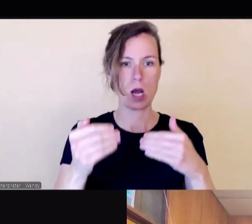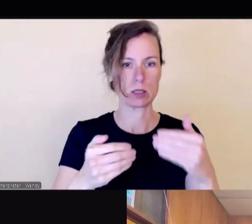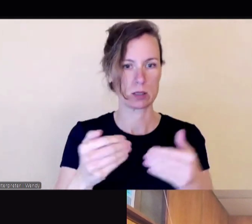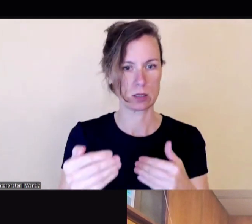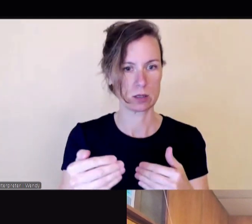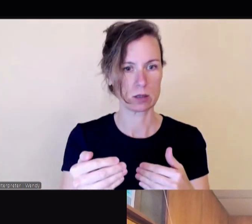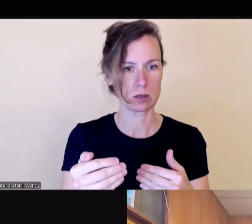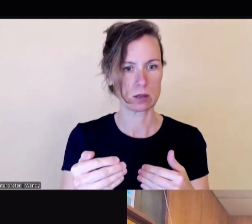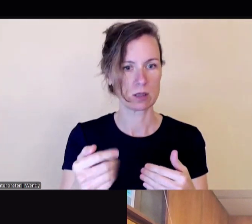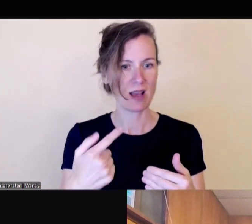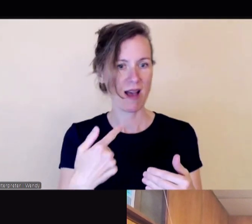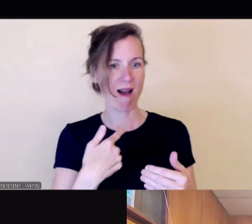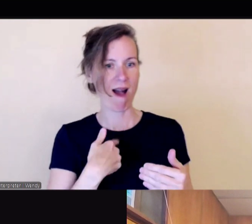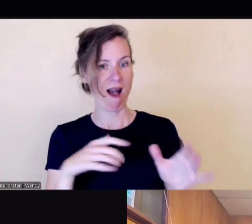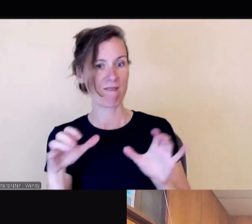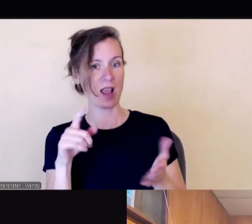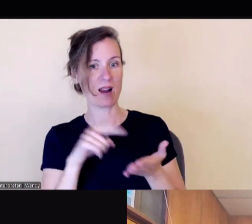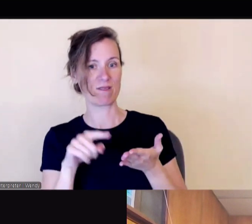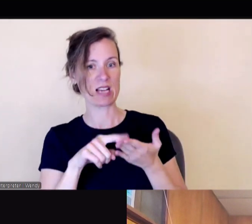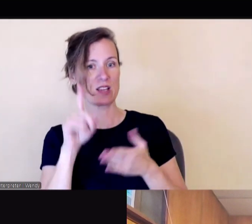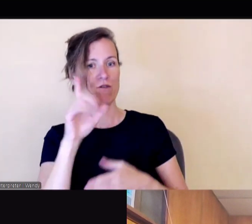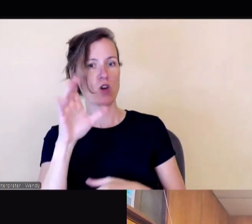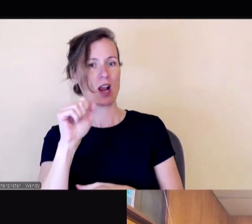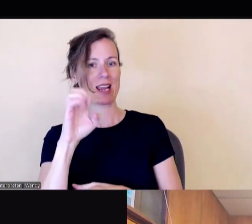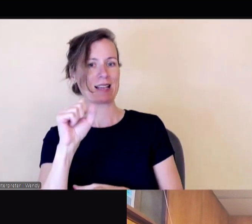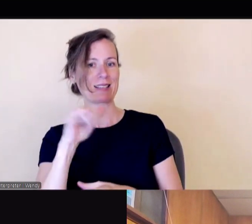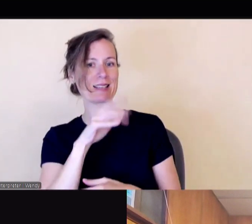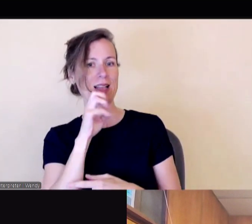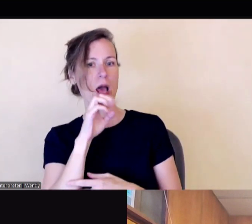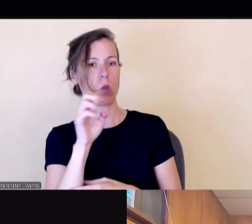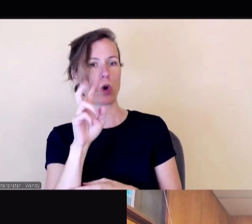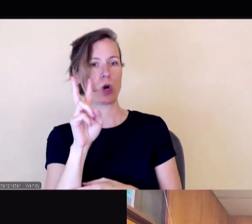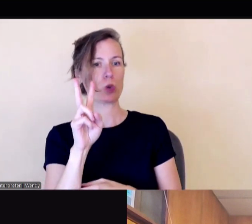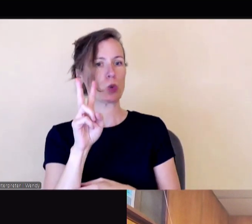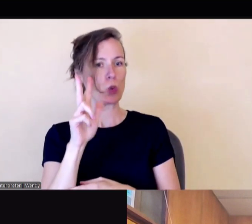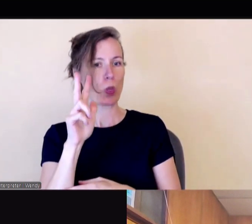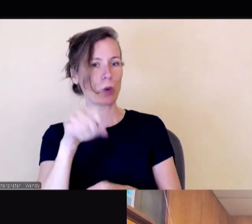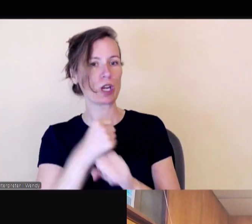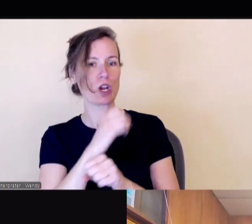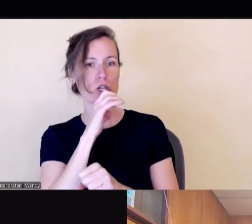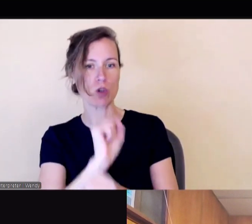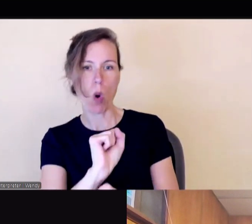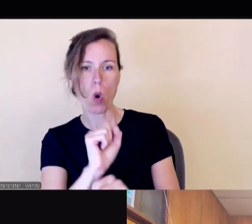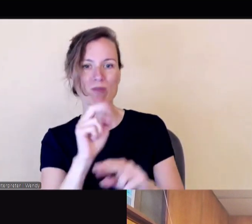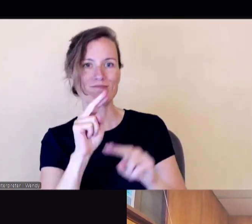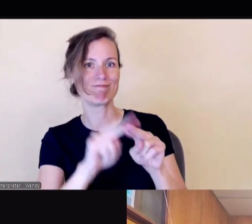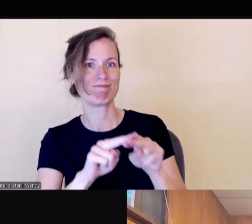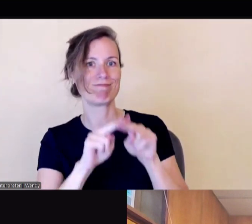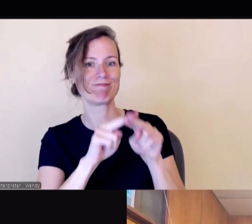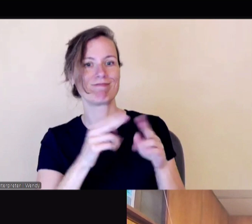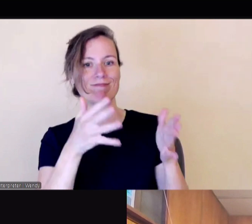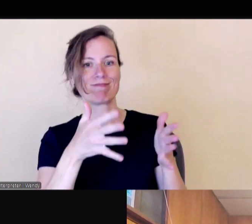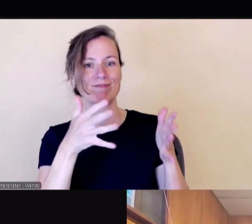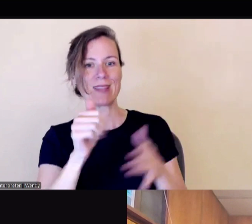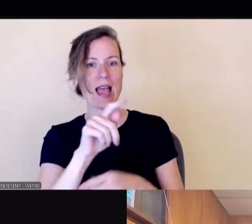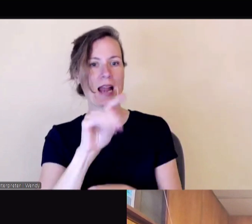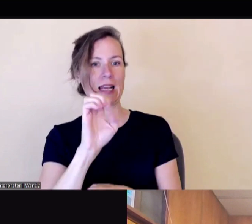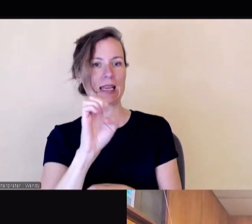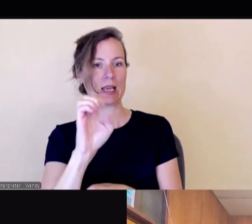years. And then the ultimate remedy that anybody could ever get at the time was